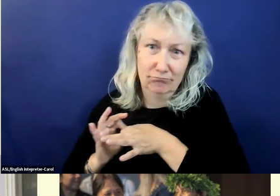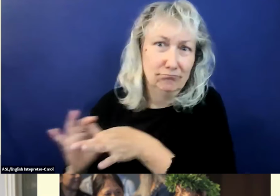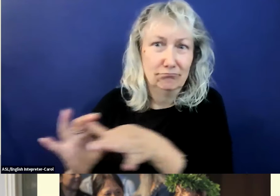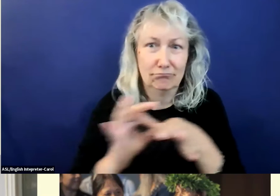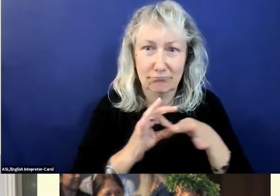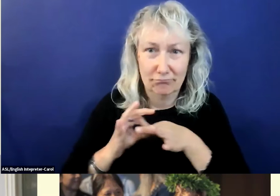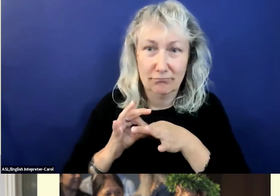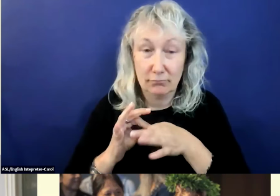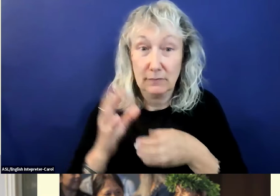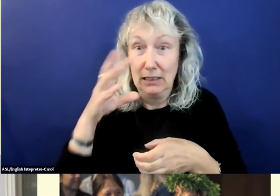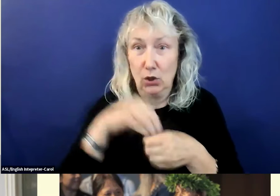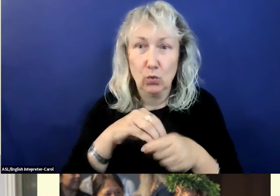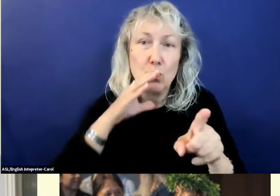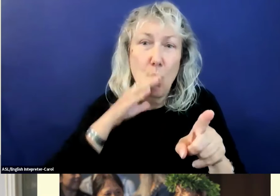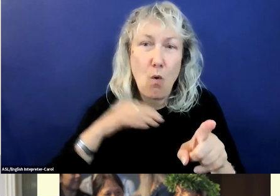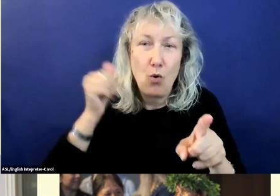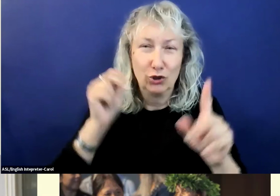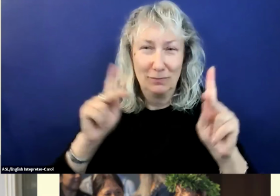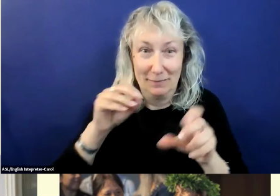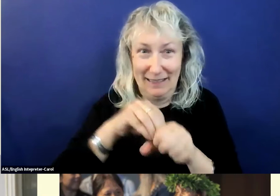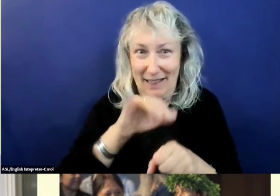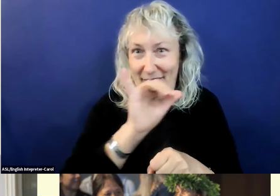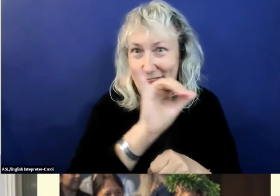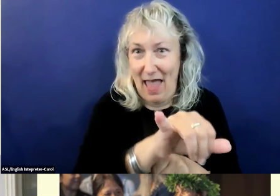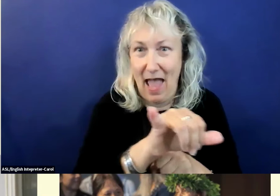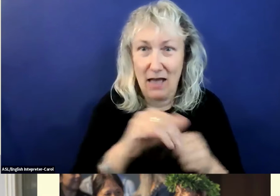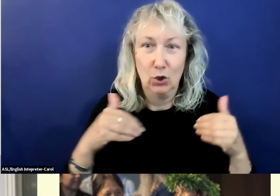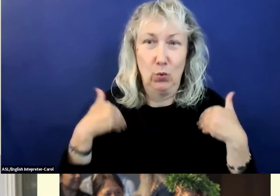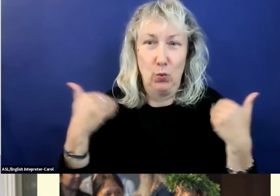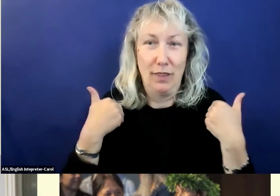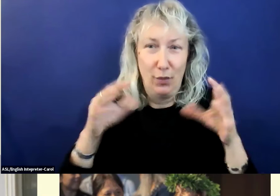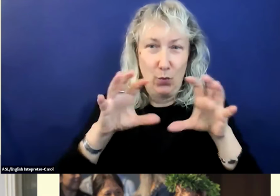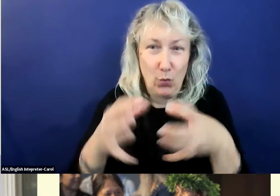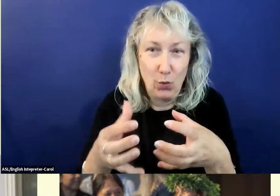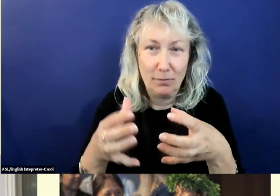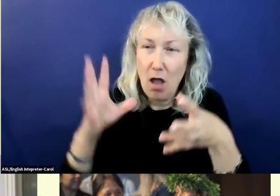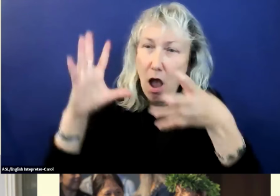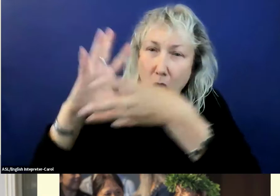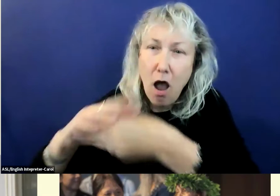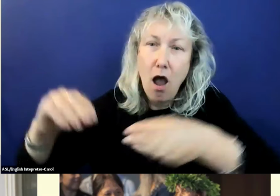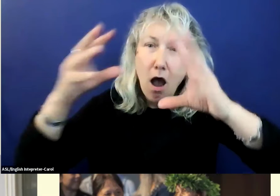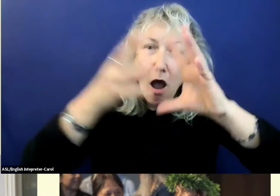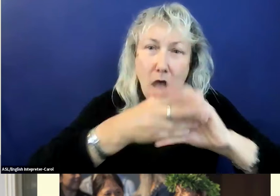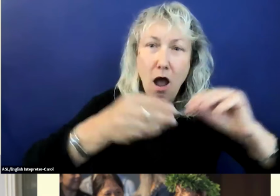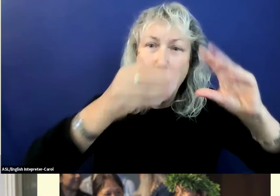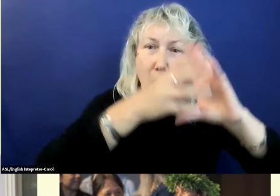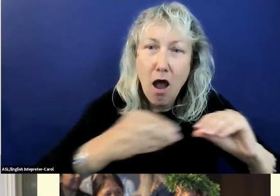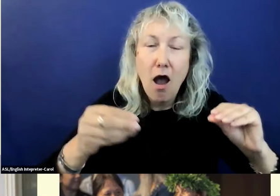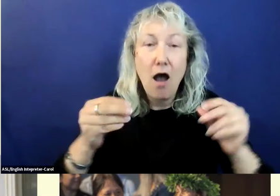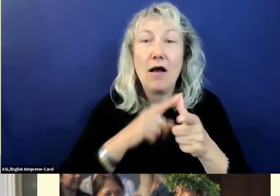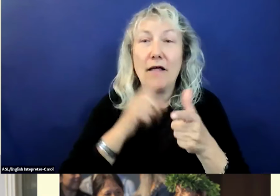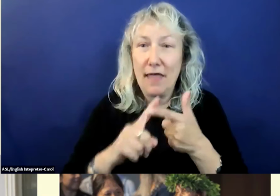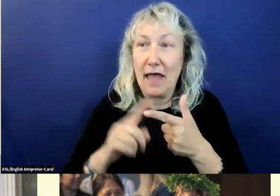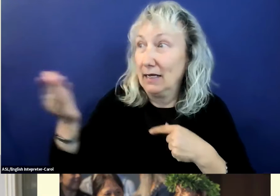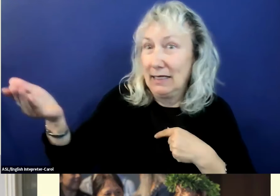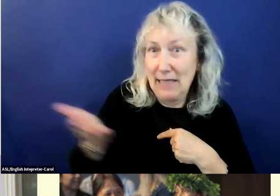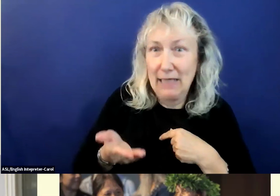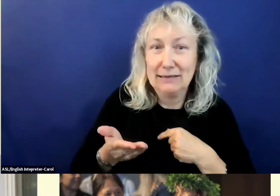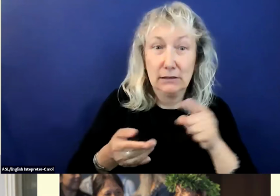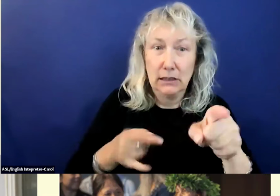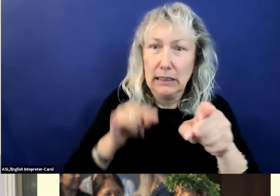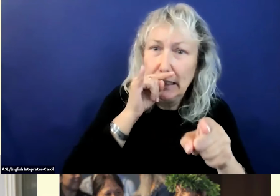adult in this one, where we share stories. And then we have guest speakers that we ask questions, and the kids has to